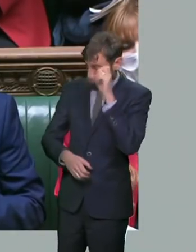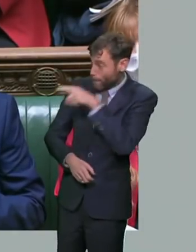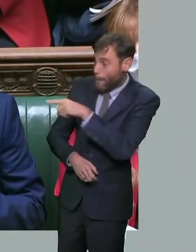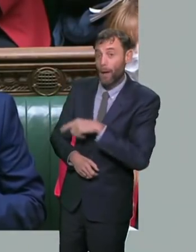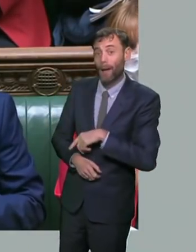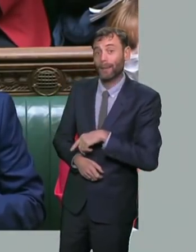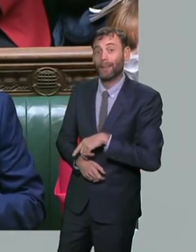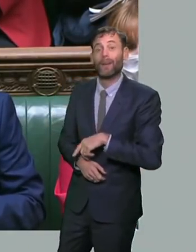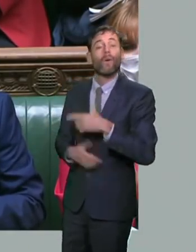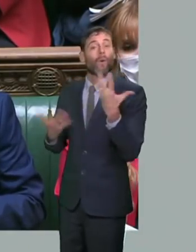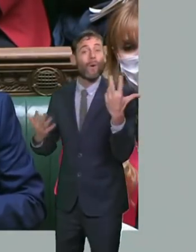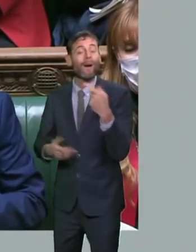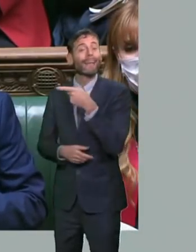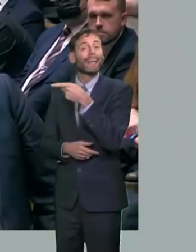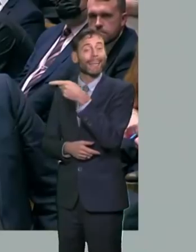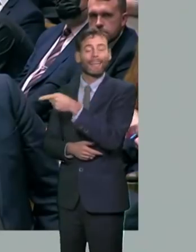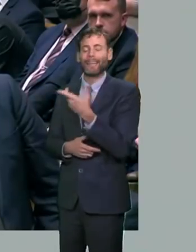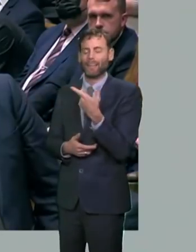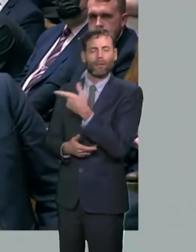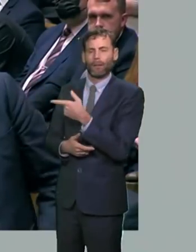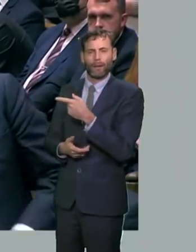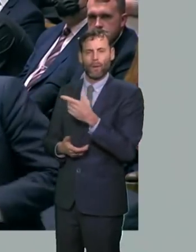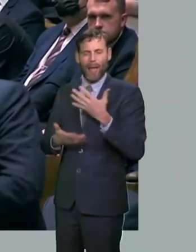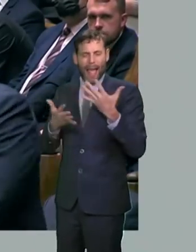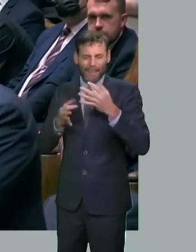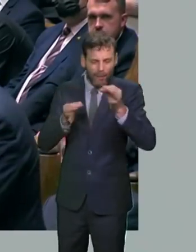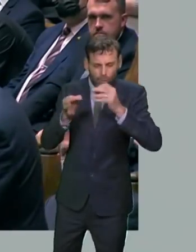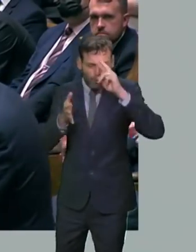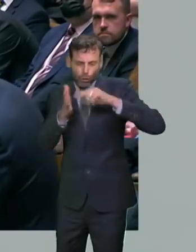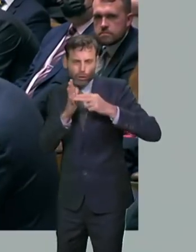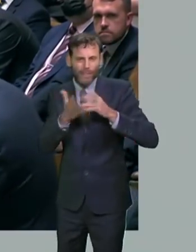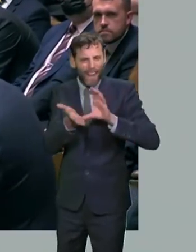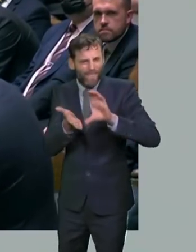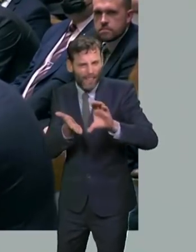I seem to remember. Whether it is making the strategic investments that we have.